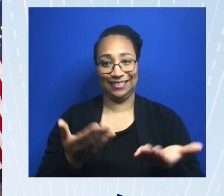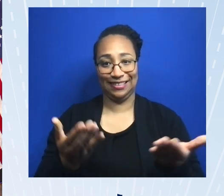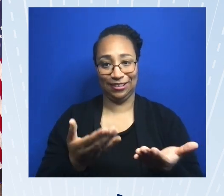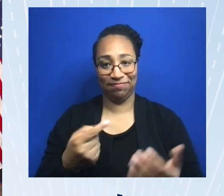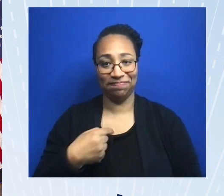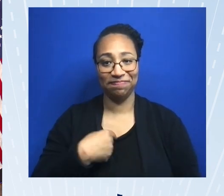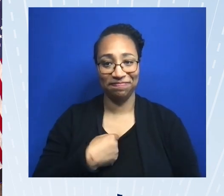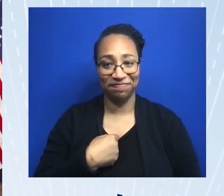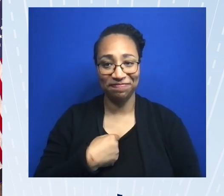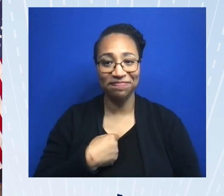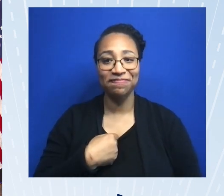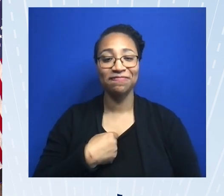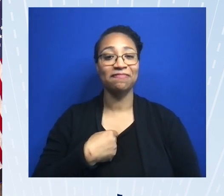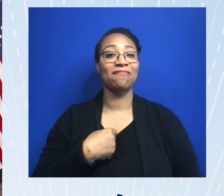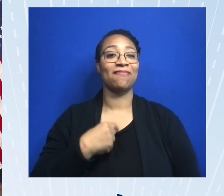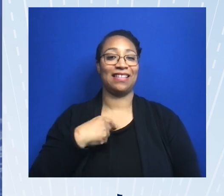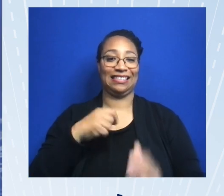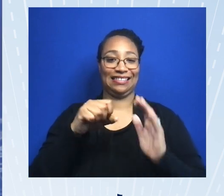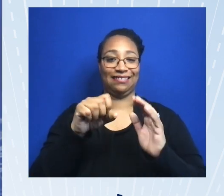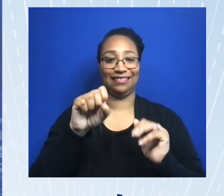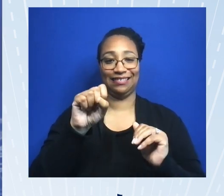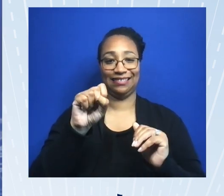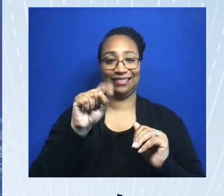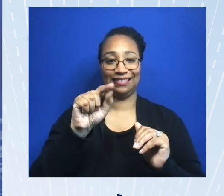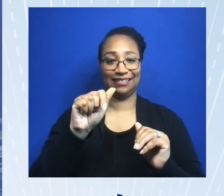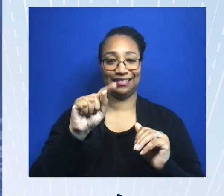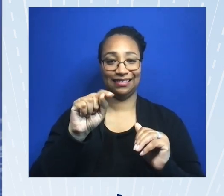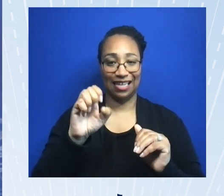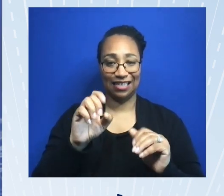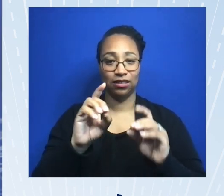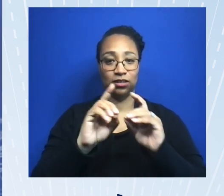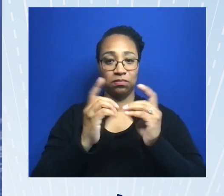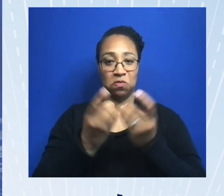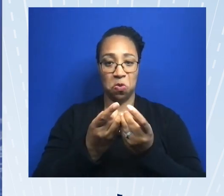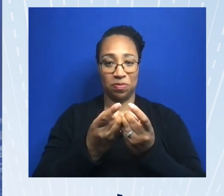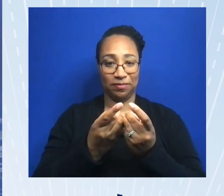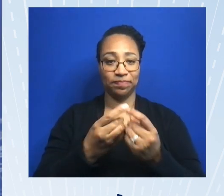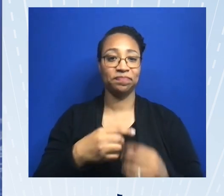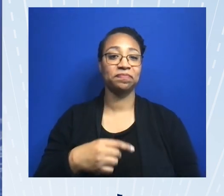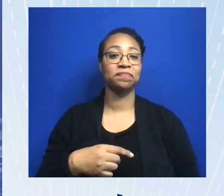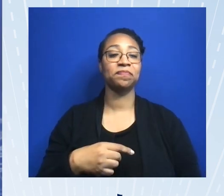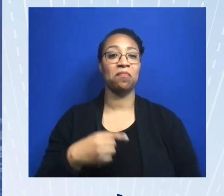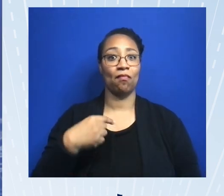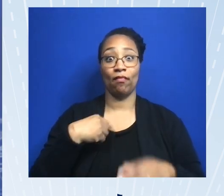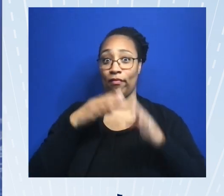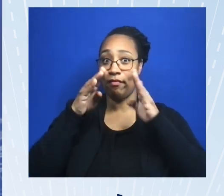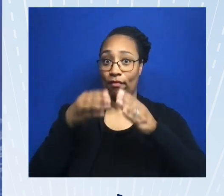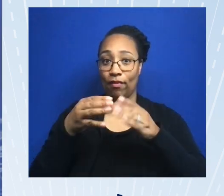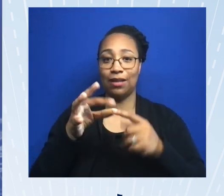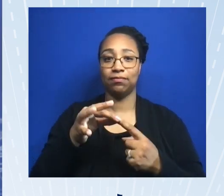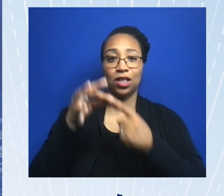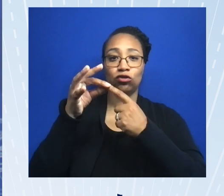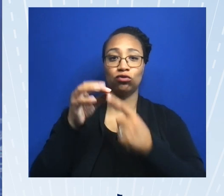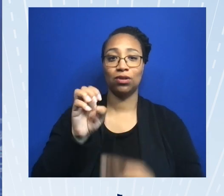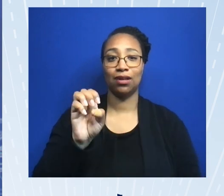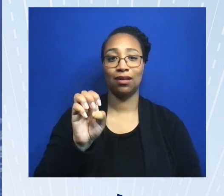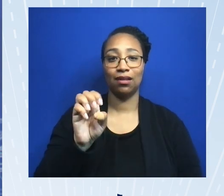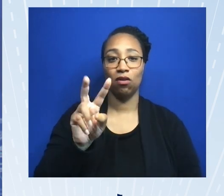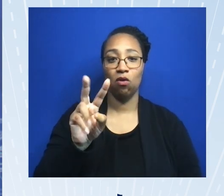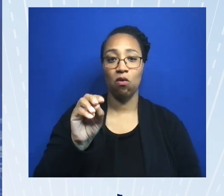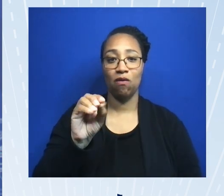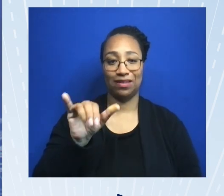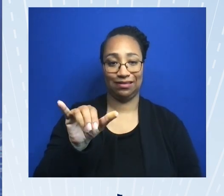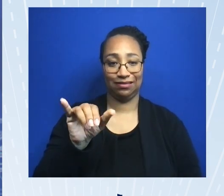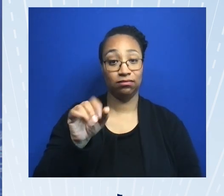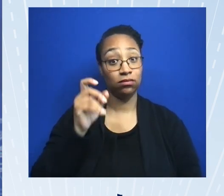combat anti-Semitism. I also stand before you in the role I occupied before entering government